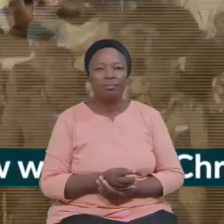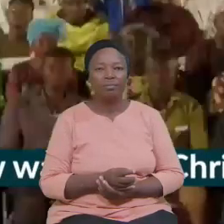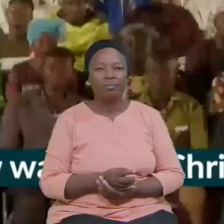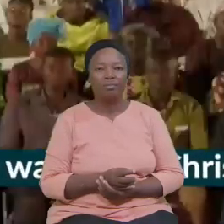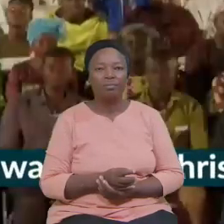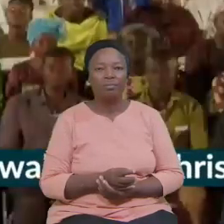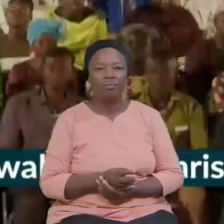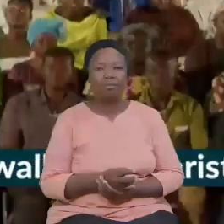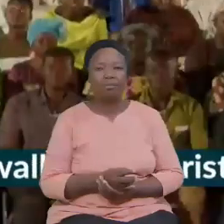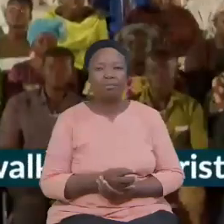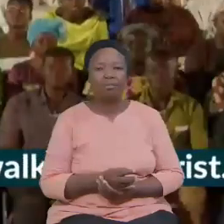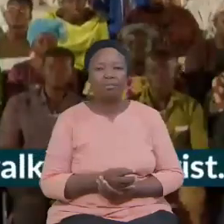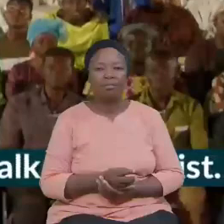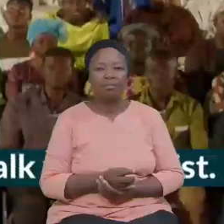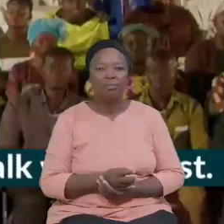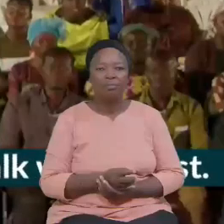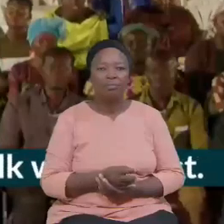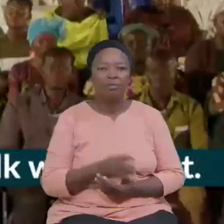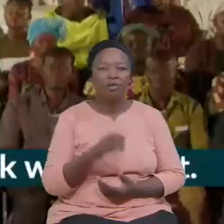Yes, the counselors.